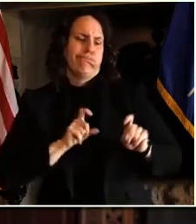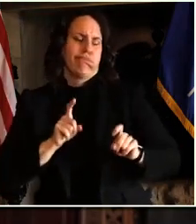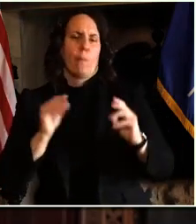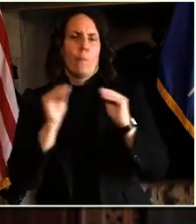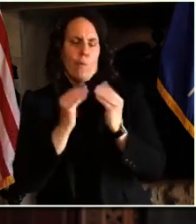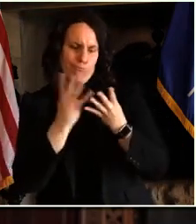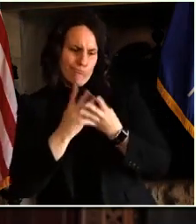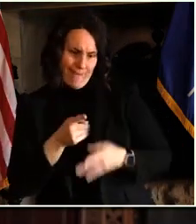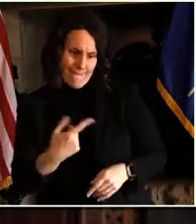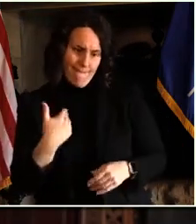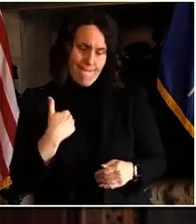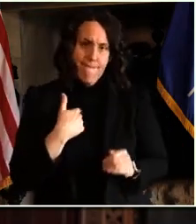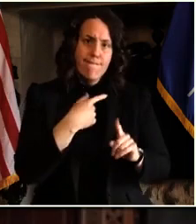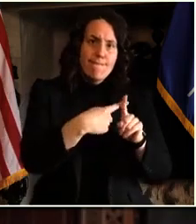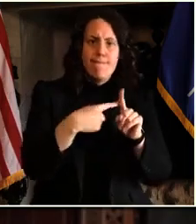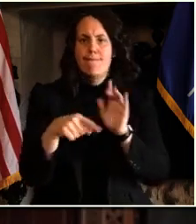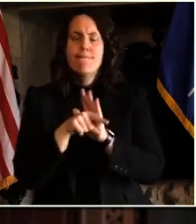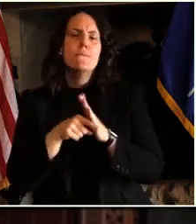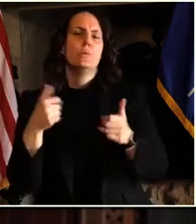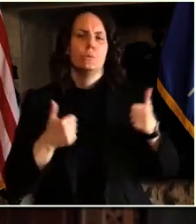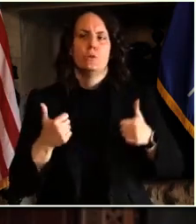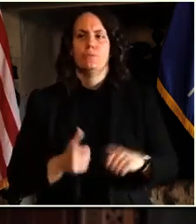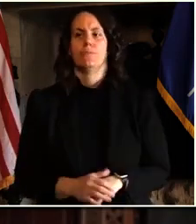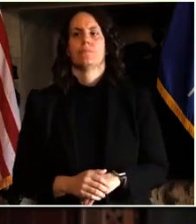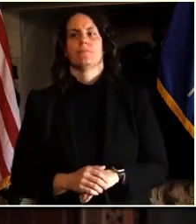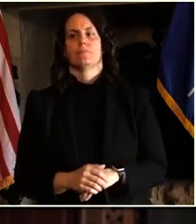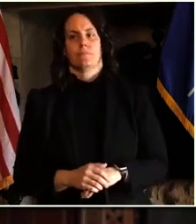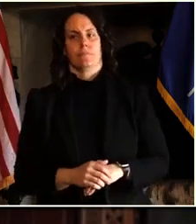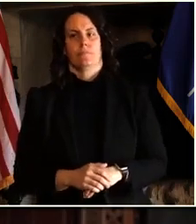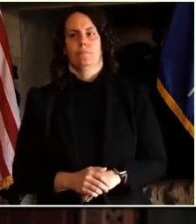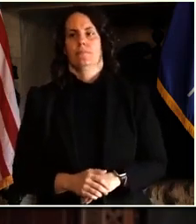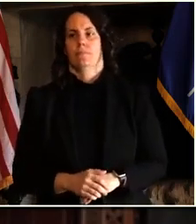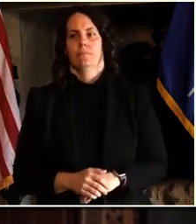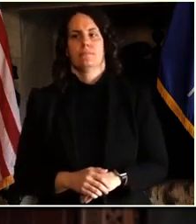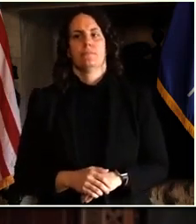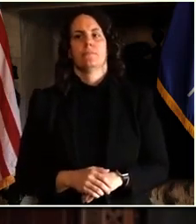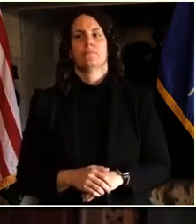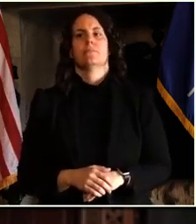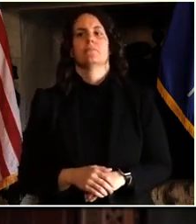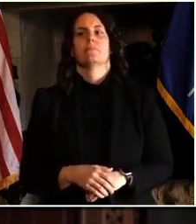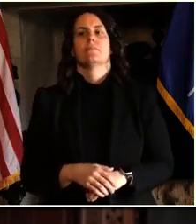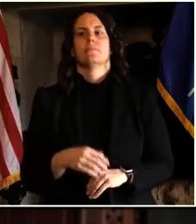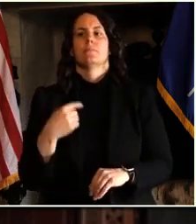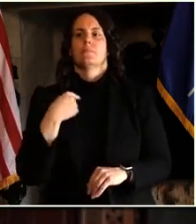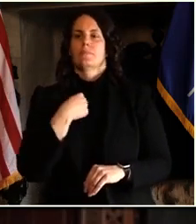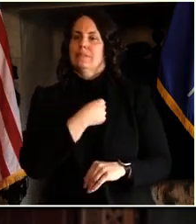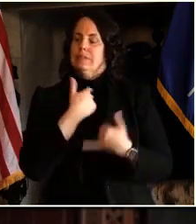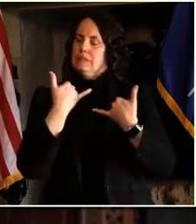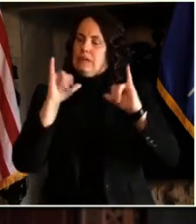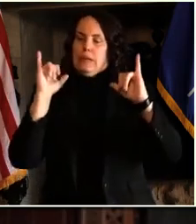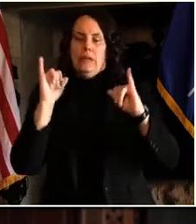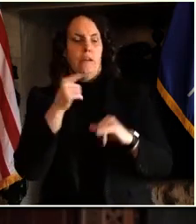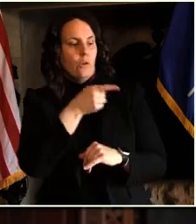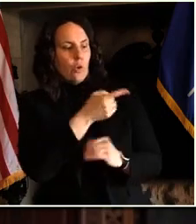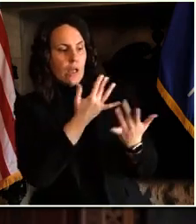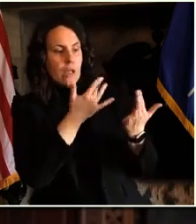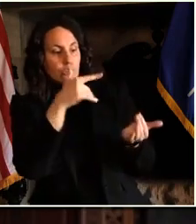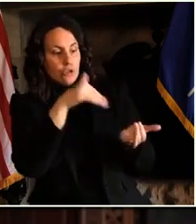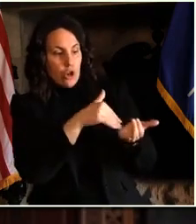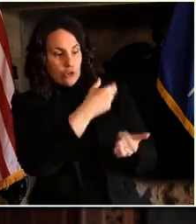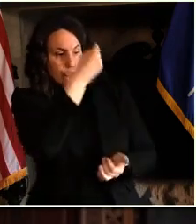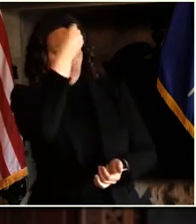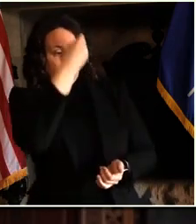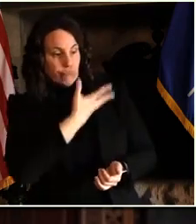doctor's order, and these partners are not testing sites themselves. They will be receiving and processing the tests